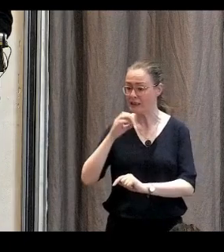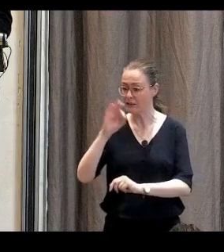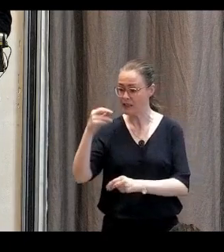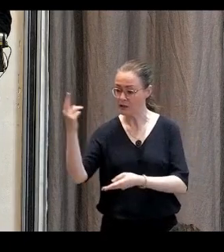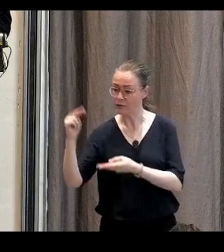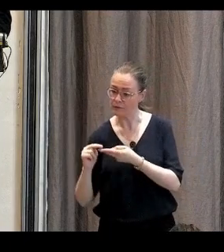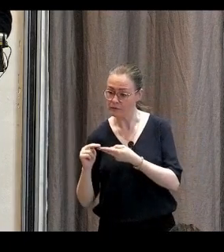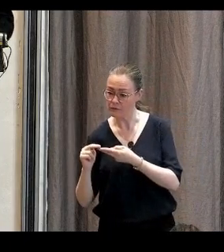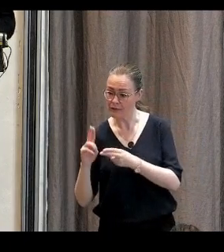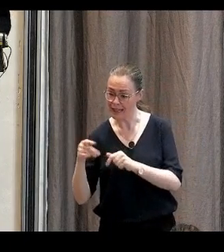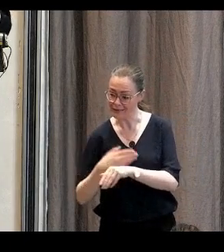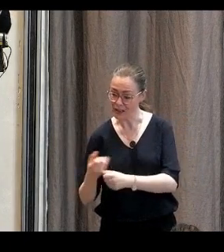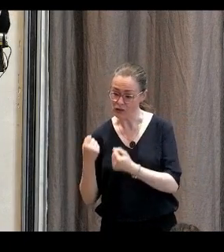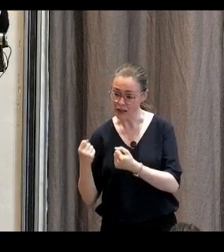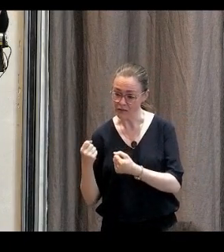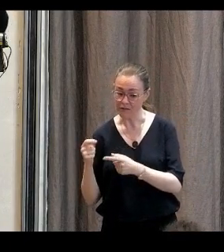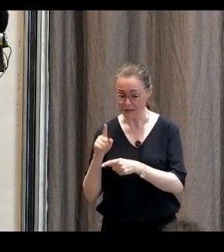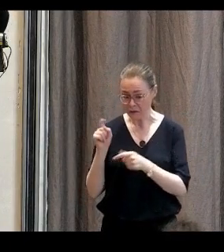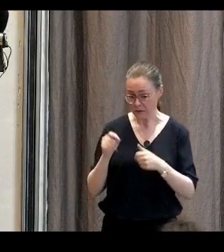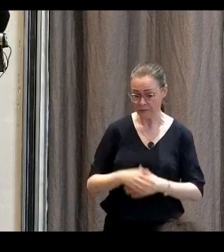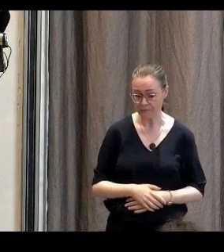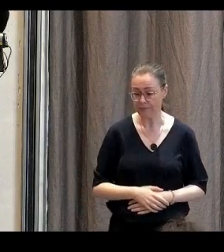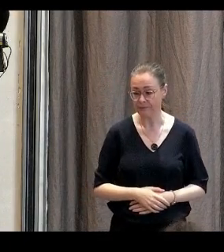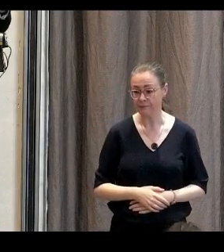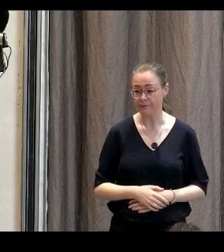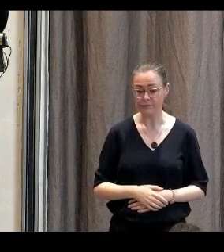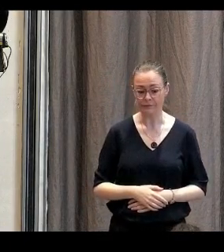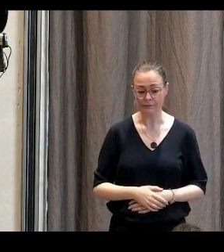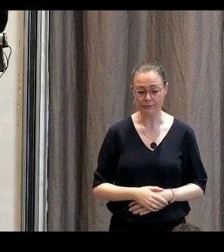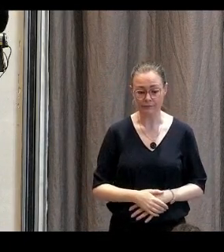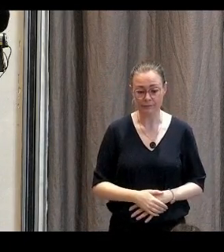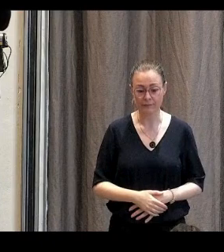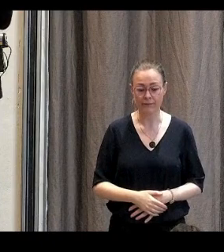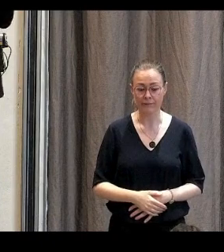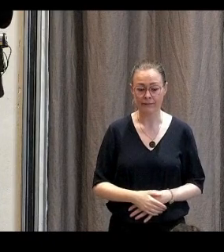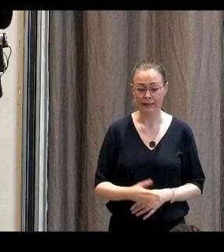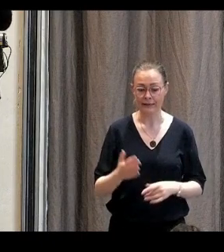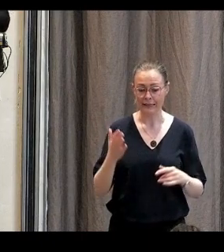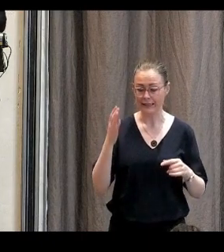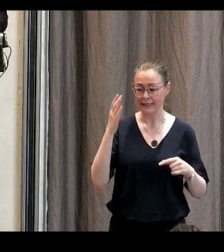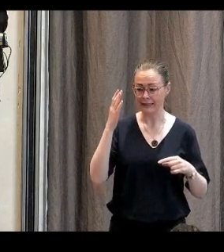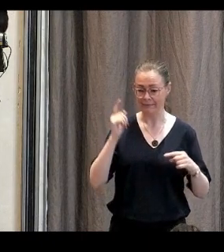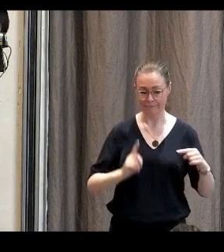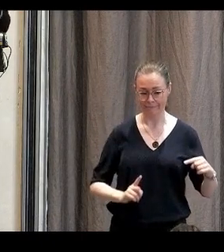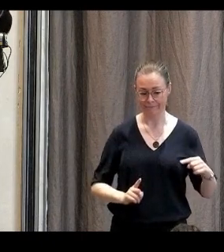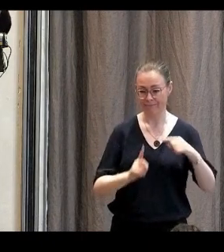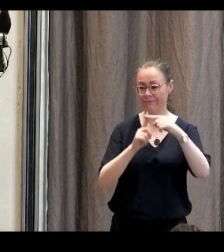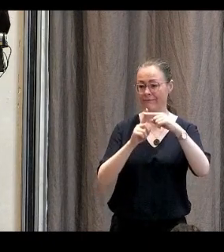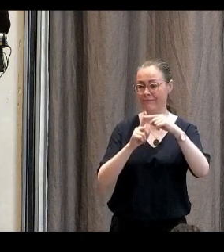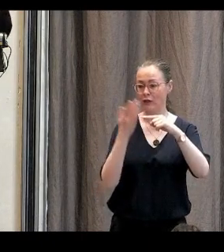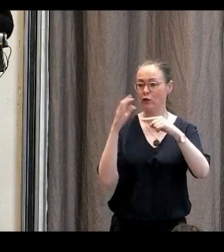to start driving? So that's here. You know, if we've got this horizontal line is